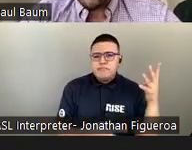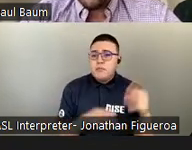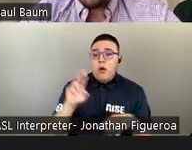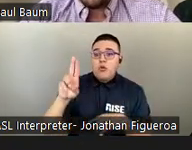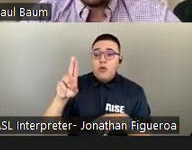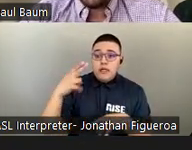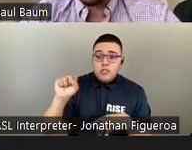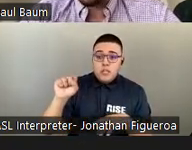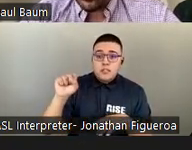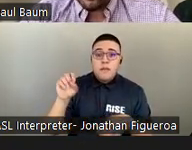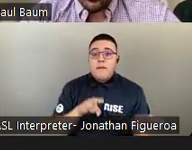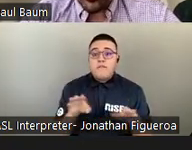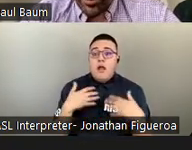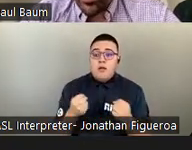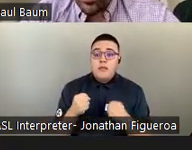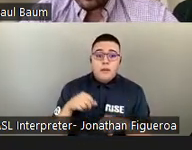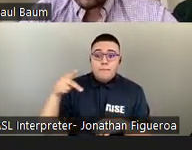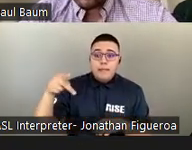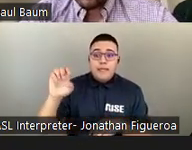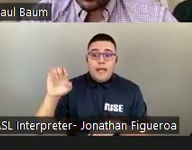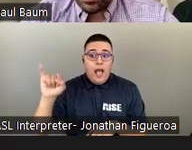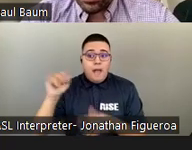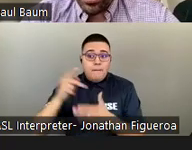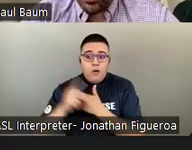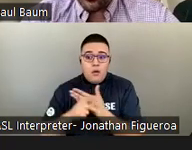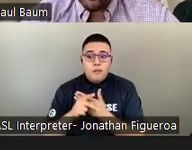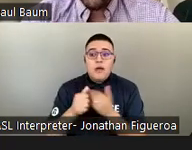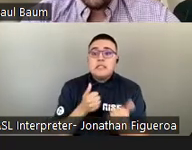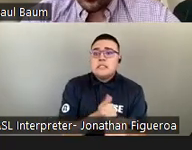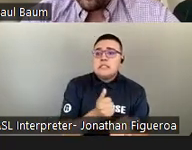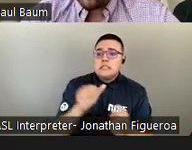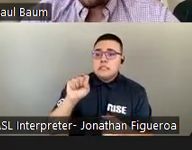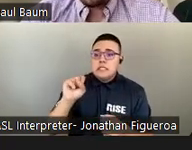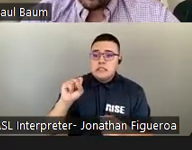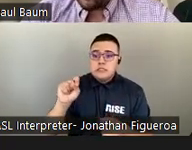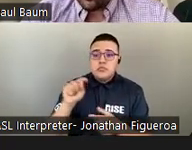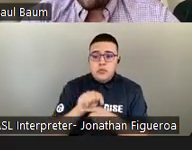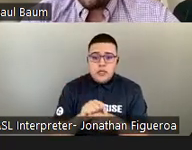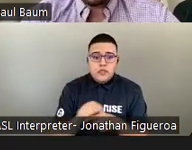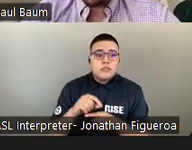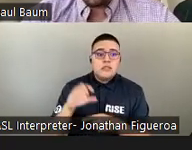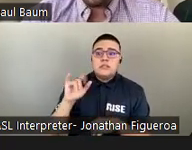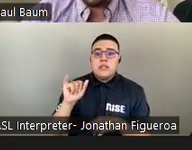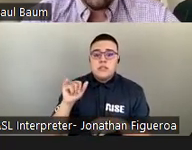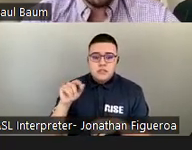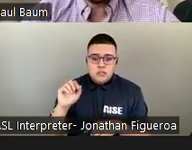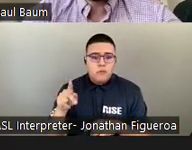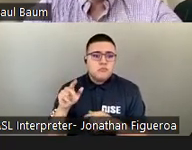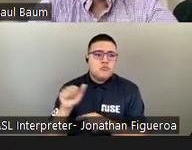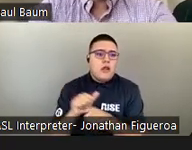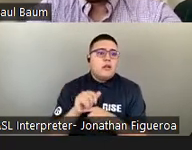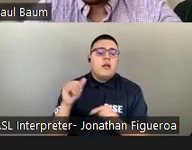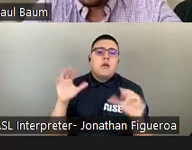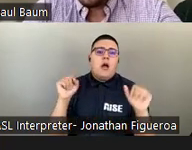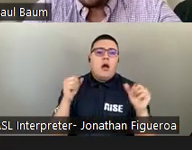RUHS behavioral health PEI programs, such as the ASSIST training, the Safe Talk training, and all those, awesome, awesome.